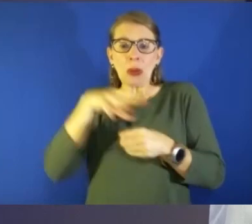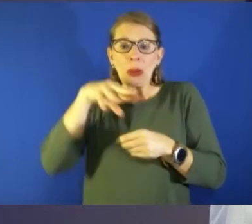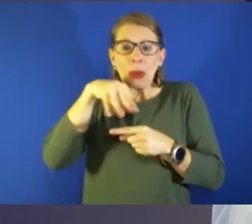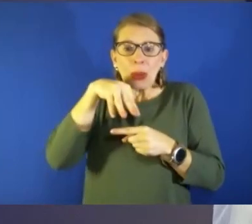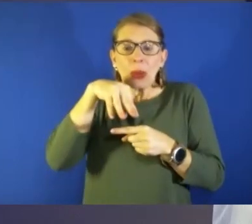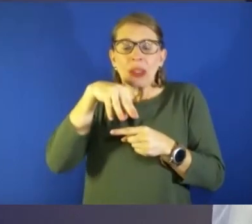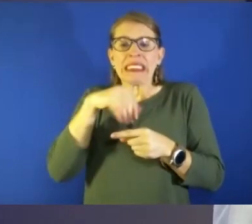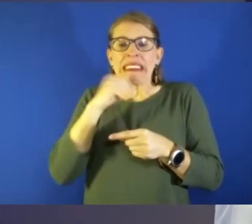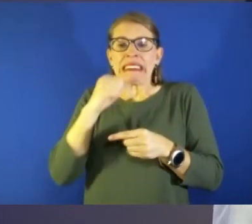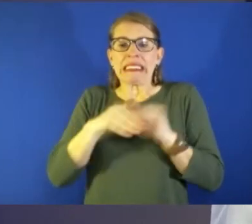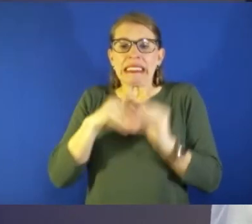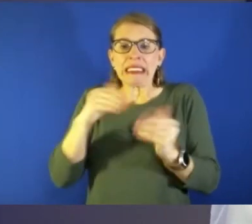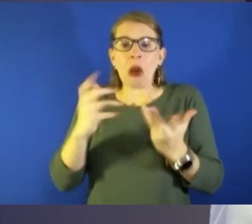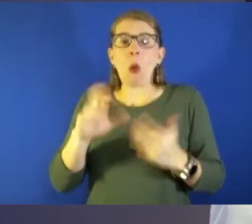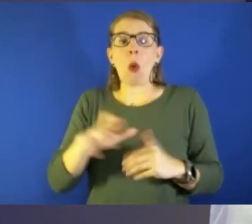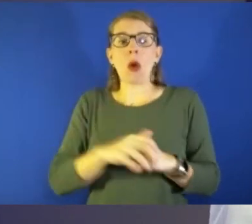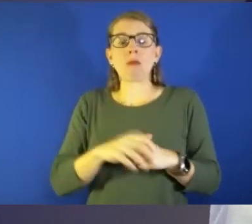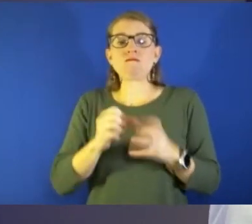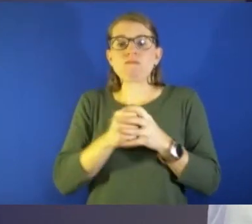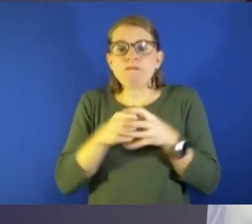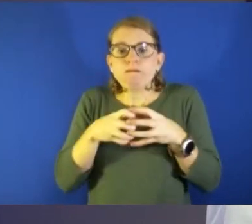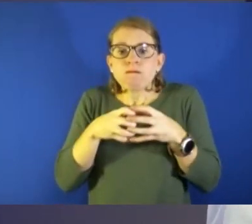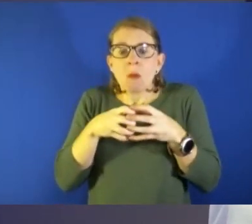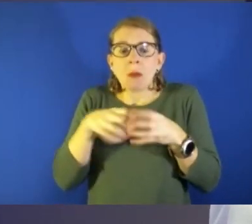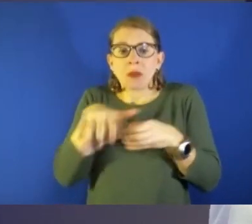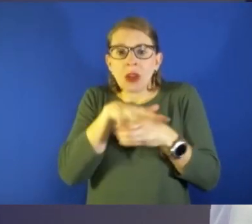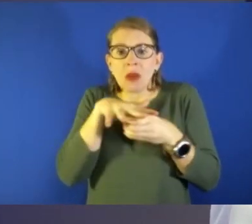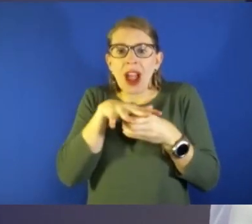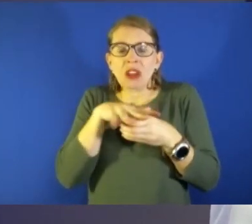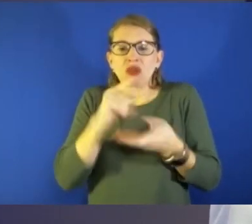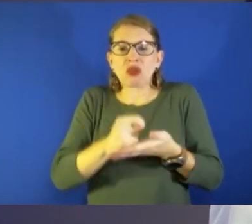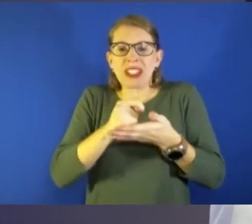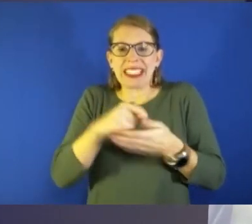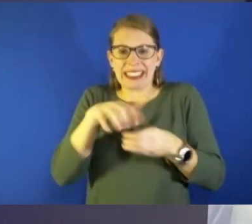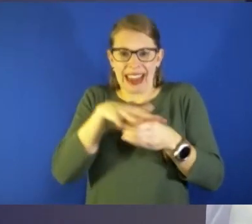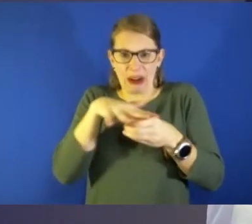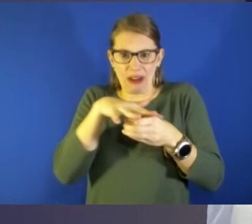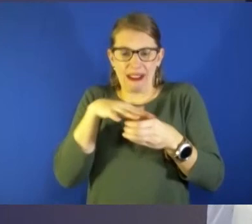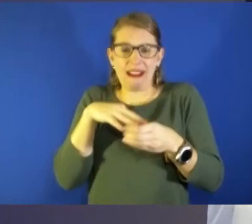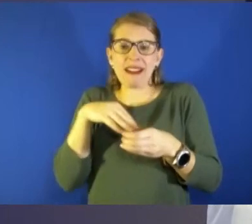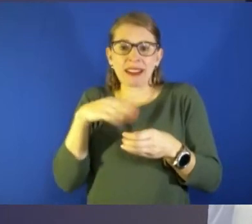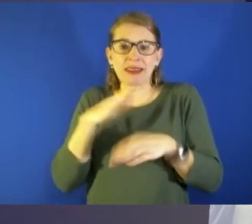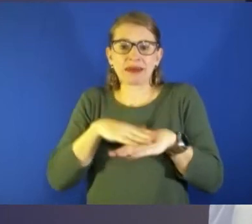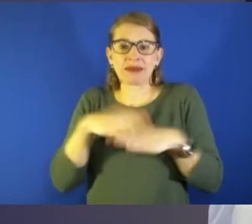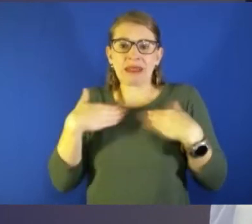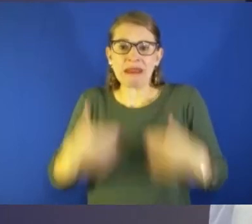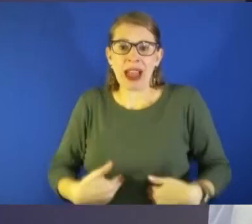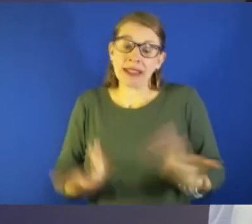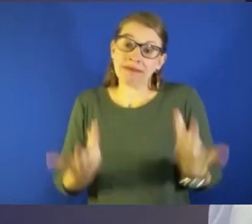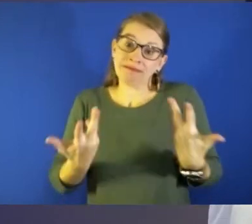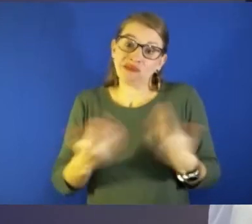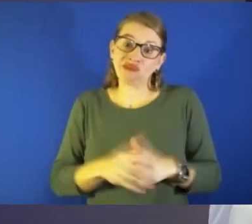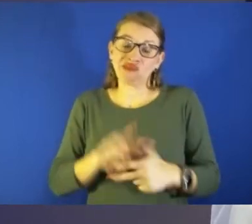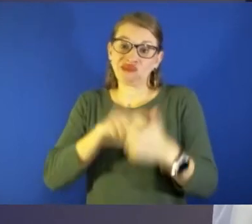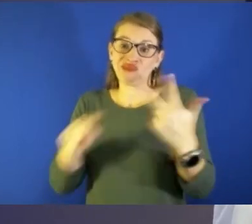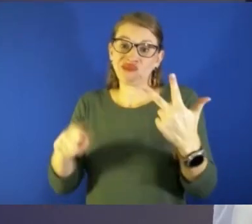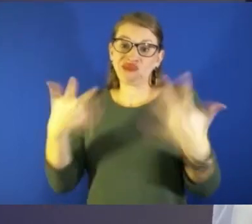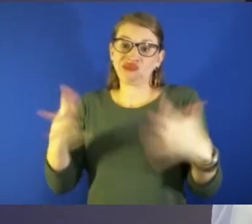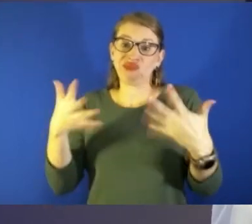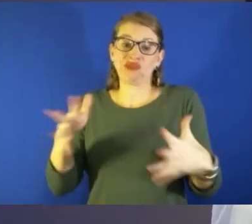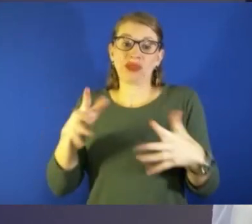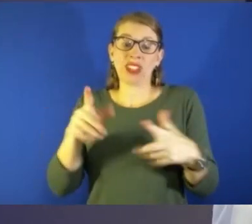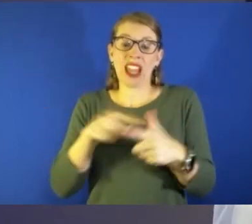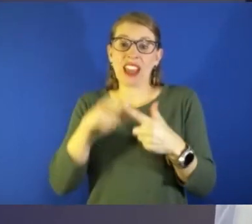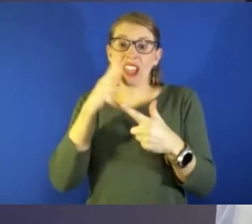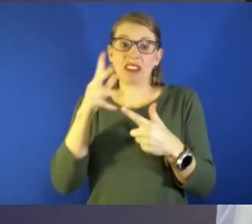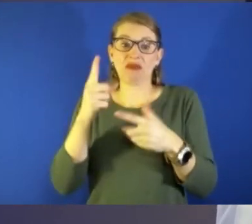get a little bit of swelling around the treated area. But that's pretty much, you know, that's pretty much it, and it usually resolves within a couple